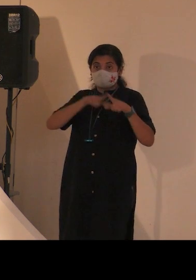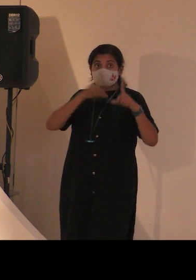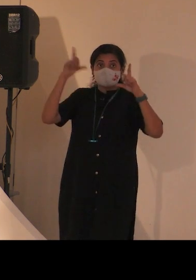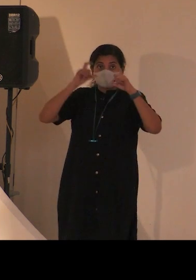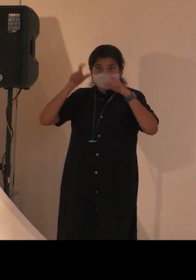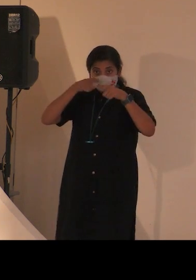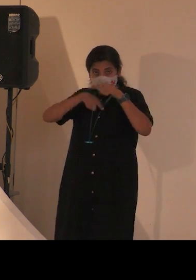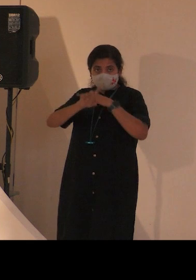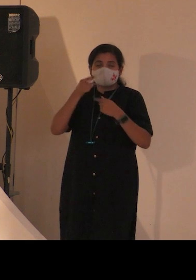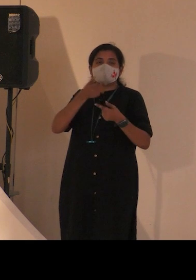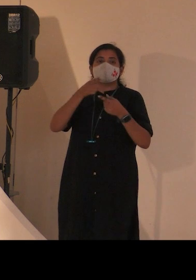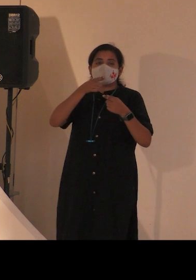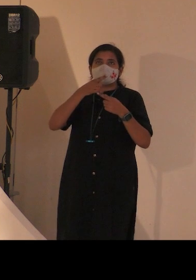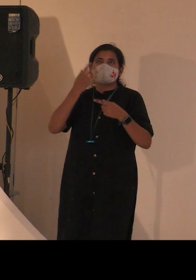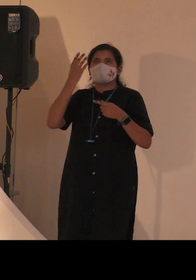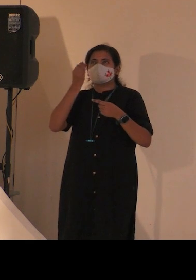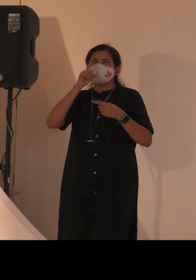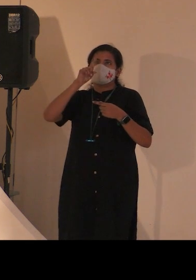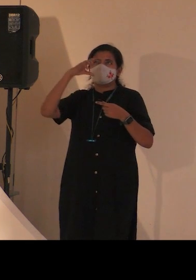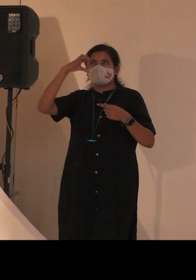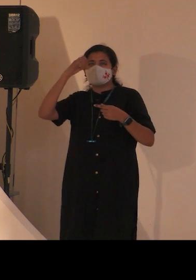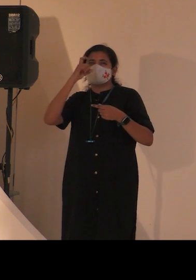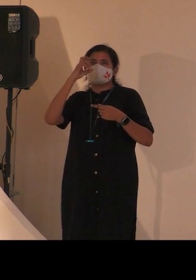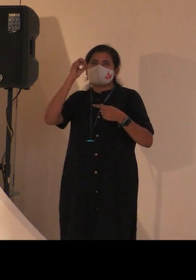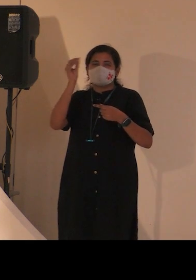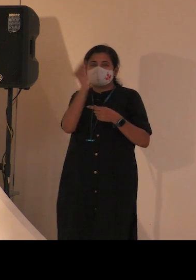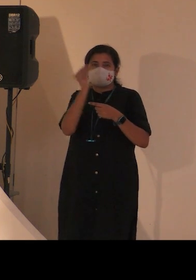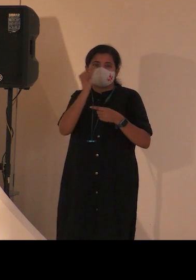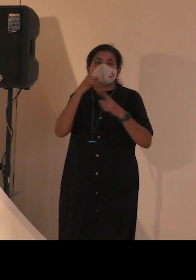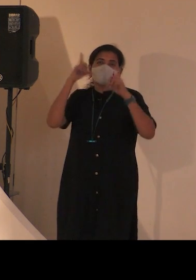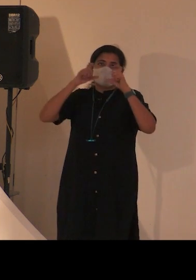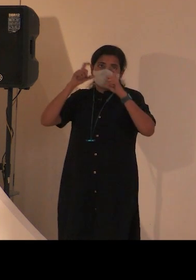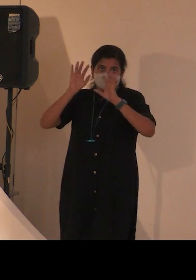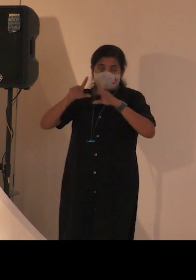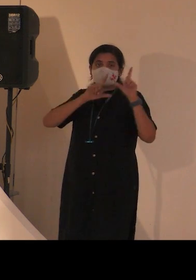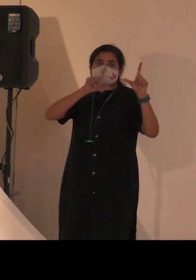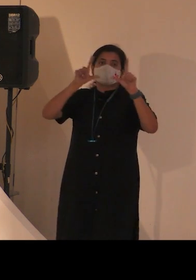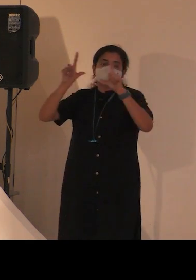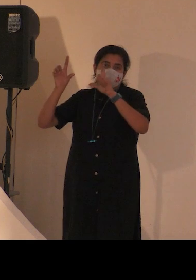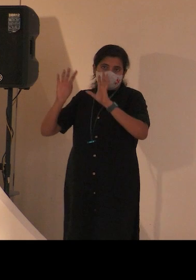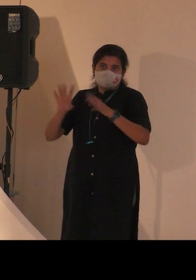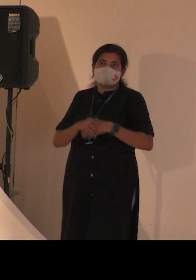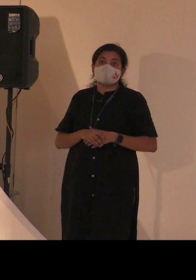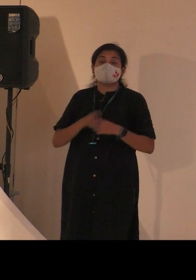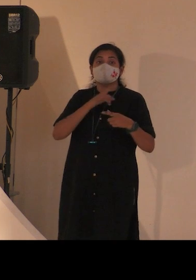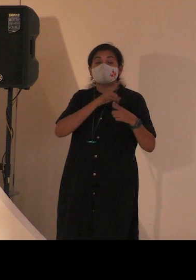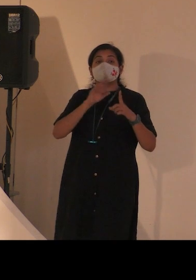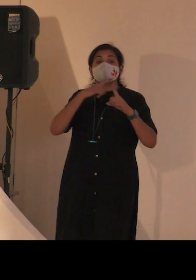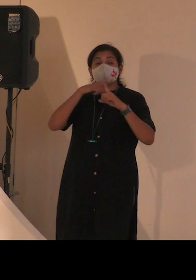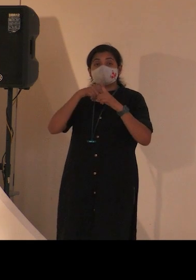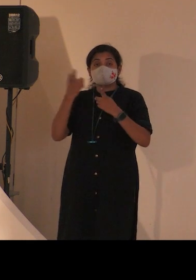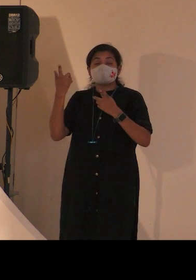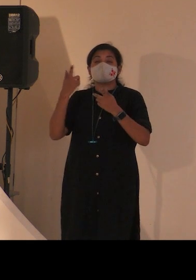were basically taken in the 1970s with a small grant that he got at this point in time. He has covered the